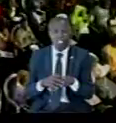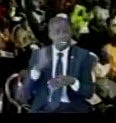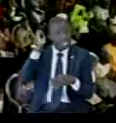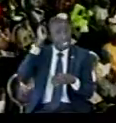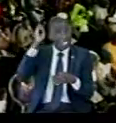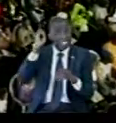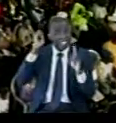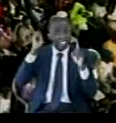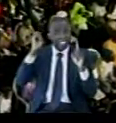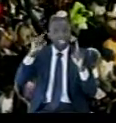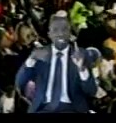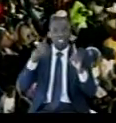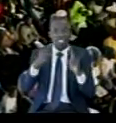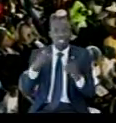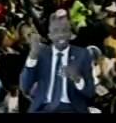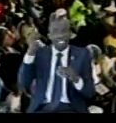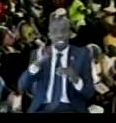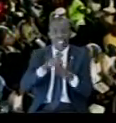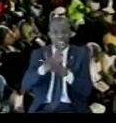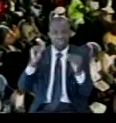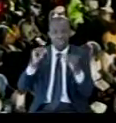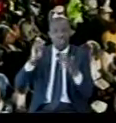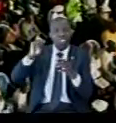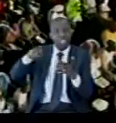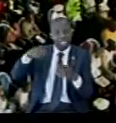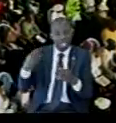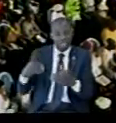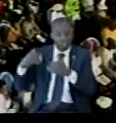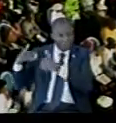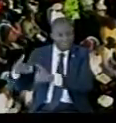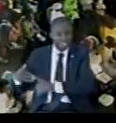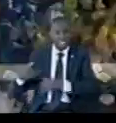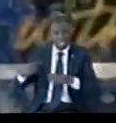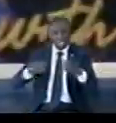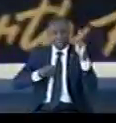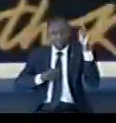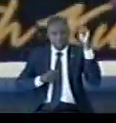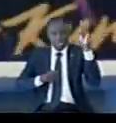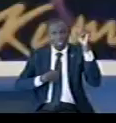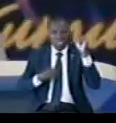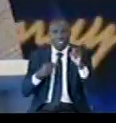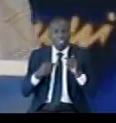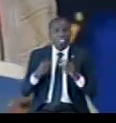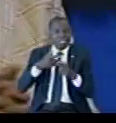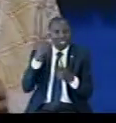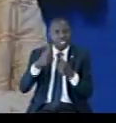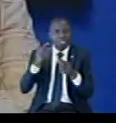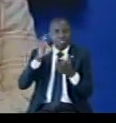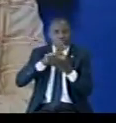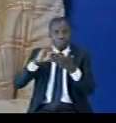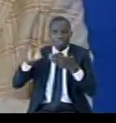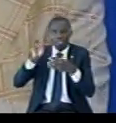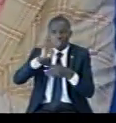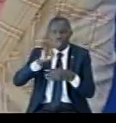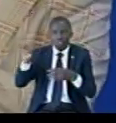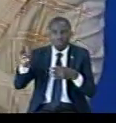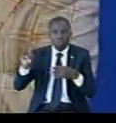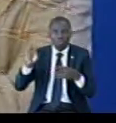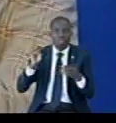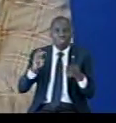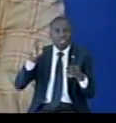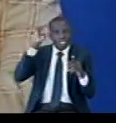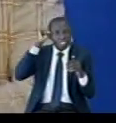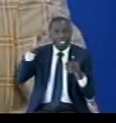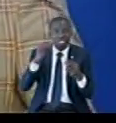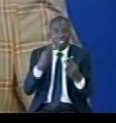said, there is none else beside me. Then look at verse 22 again. It said,